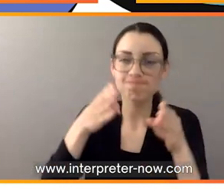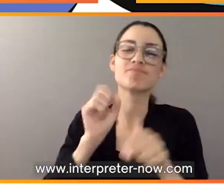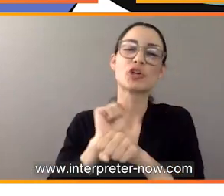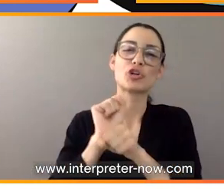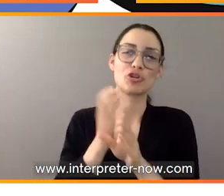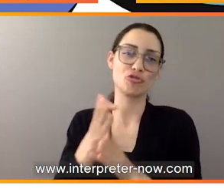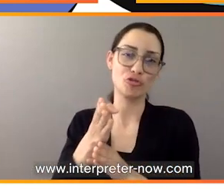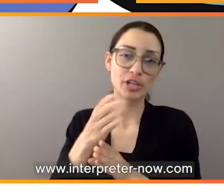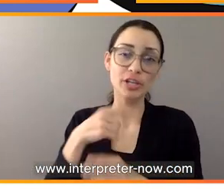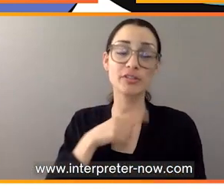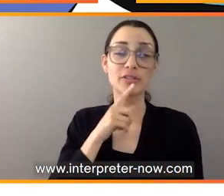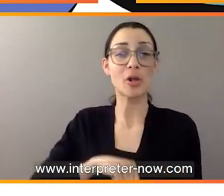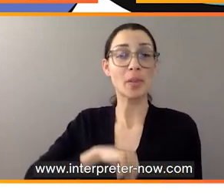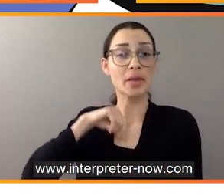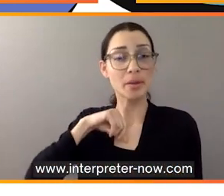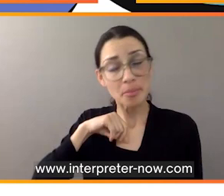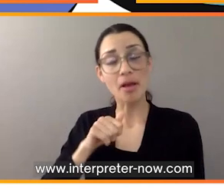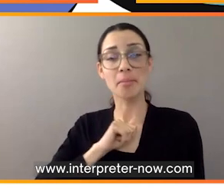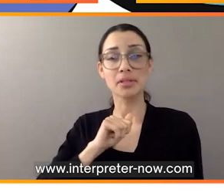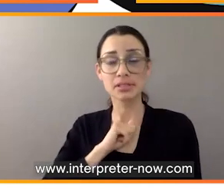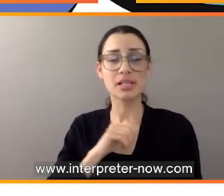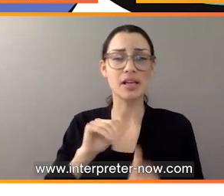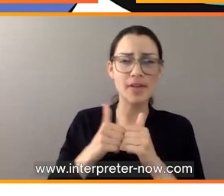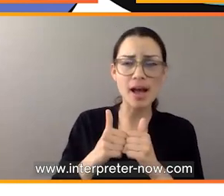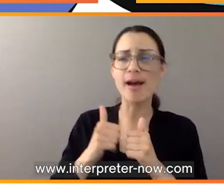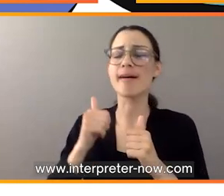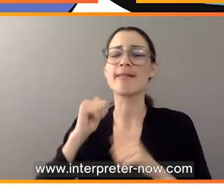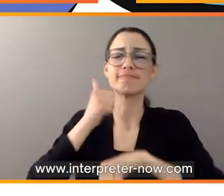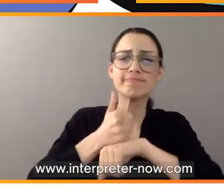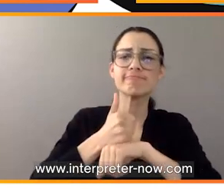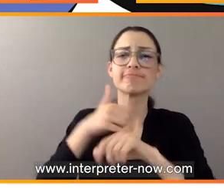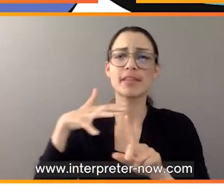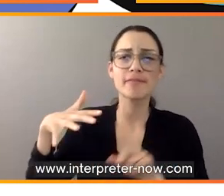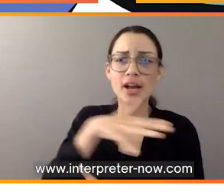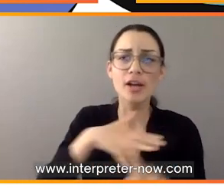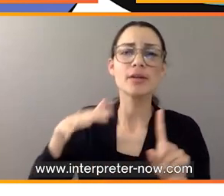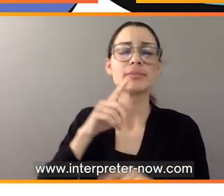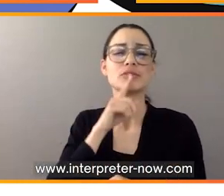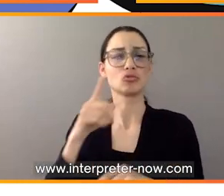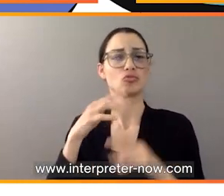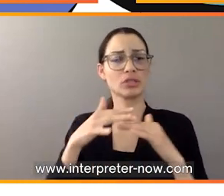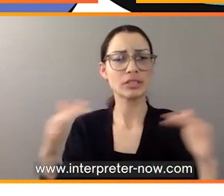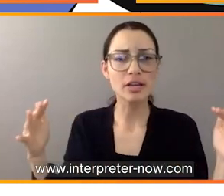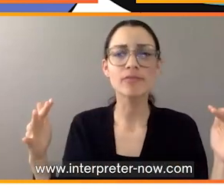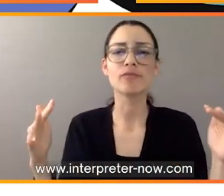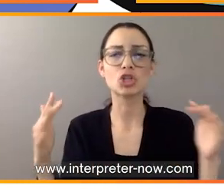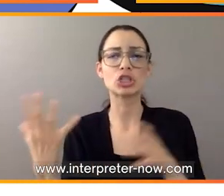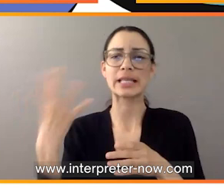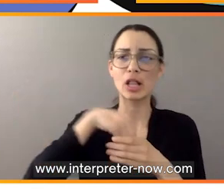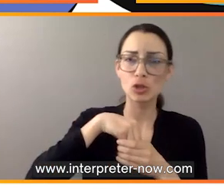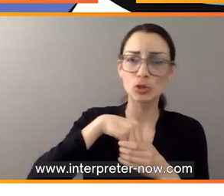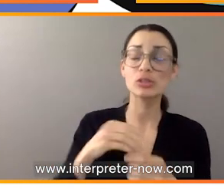do you cultivate environments that are inclusive, that are diverse? Because when you do that, it creates a culture